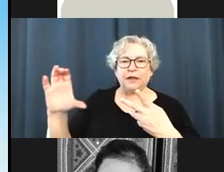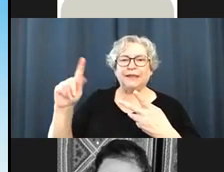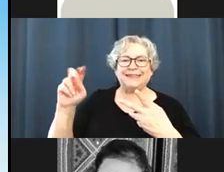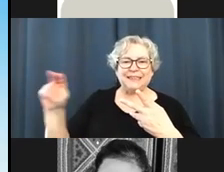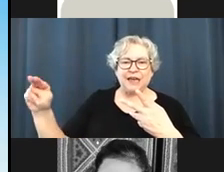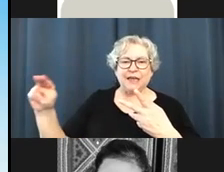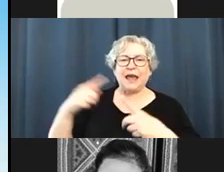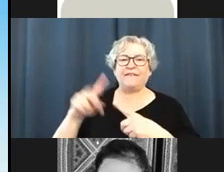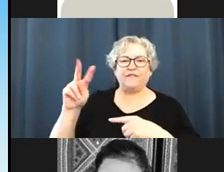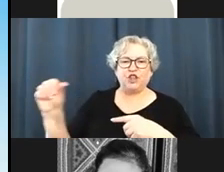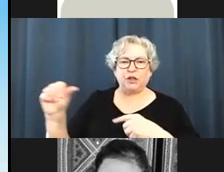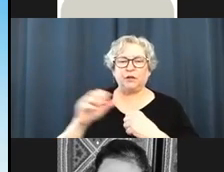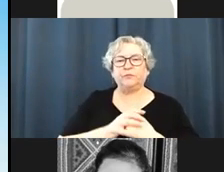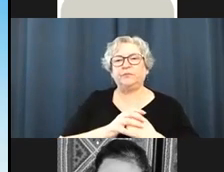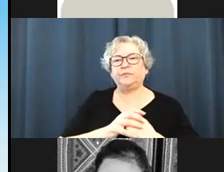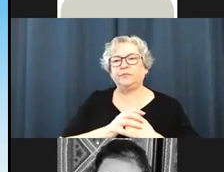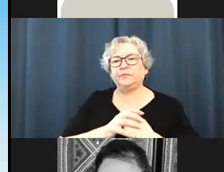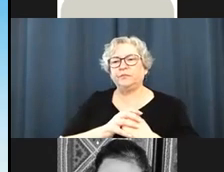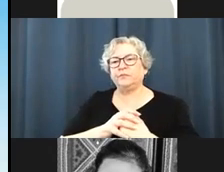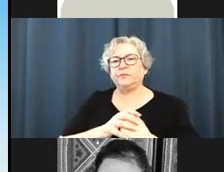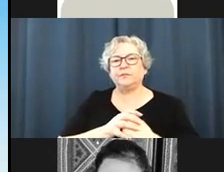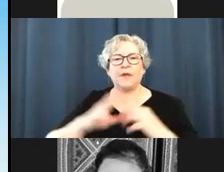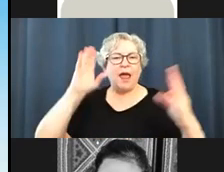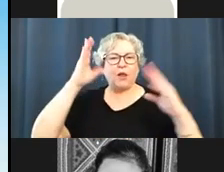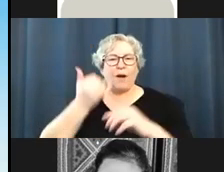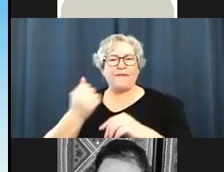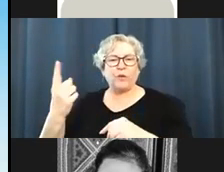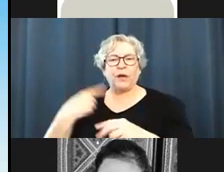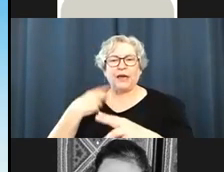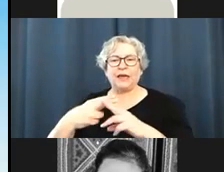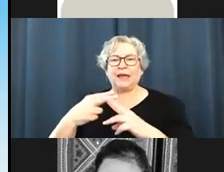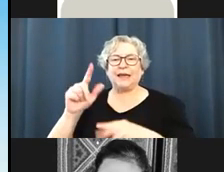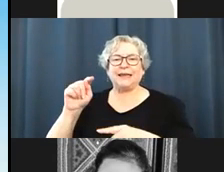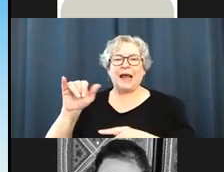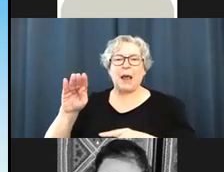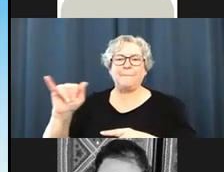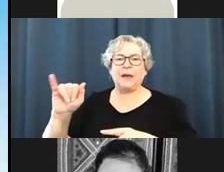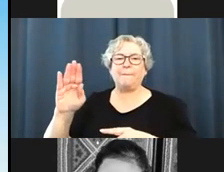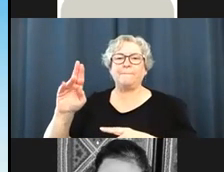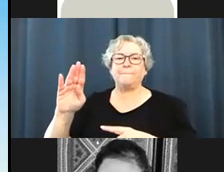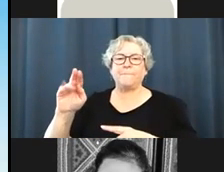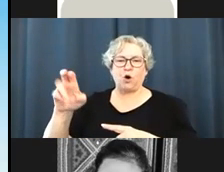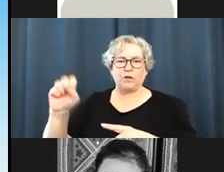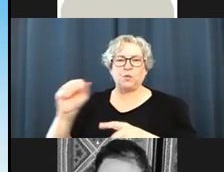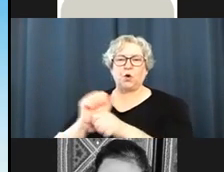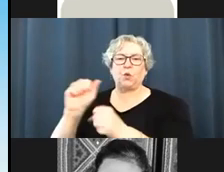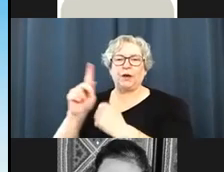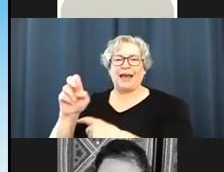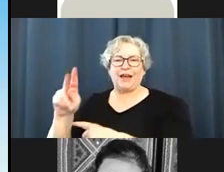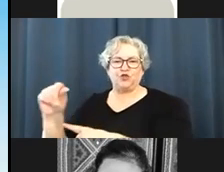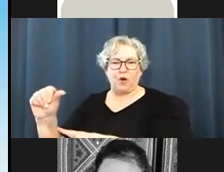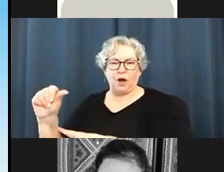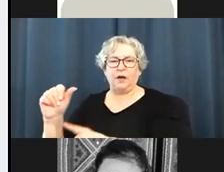and Virginia. Hi, everyone. My name is Tammy Burns, and I work with Kendra on the PTC